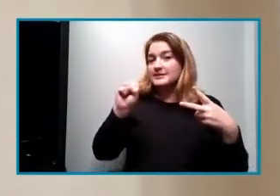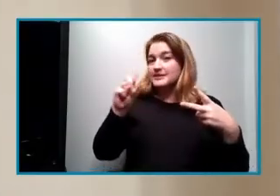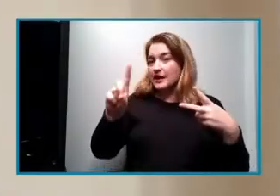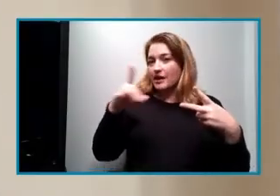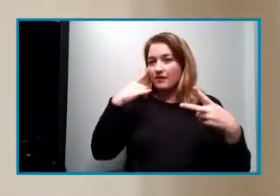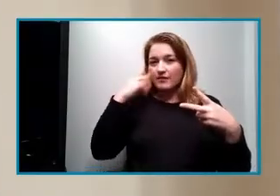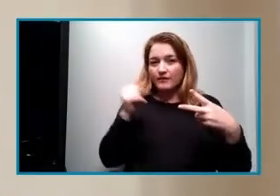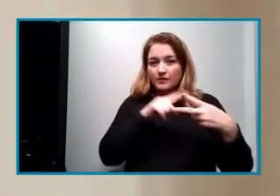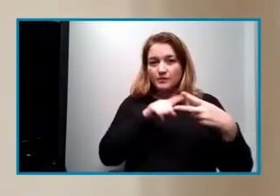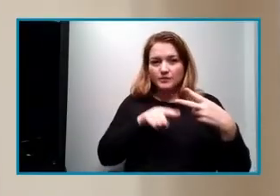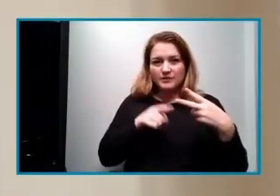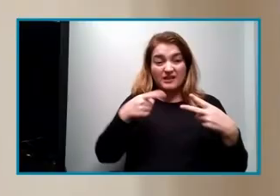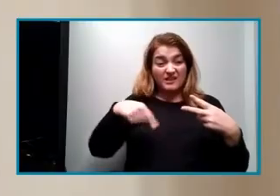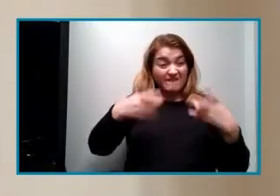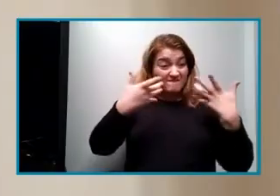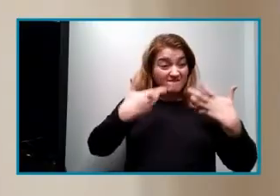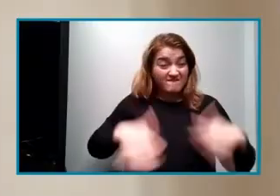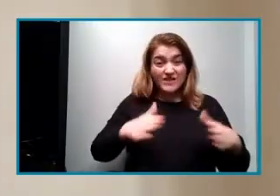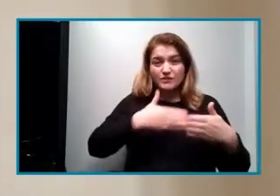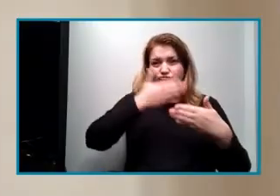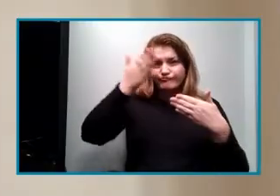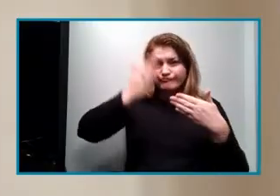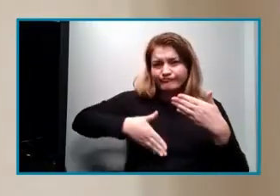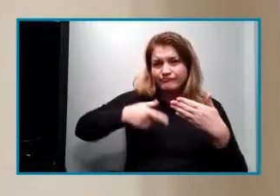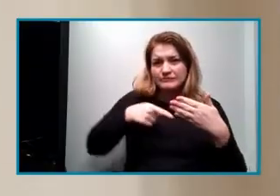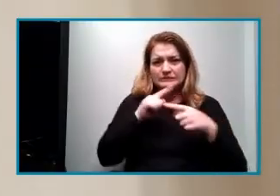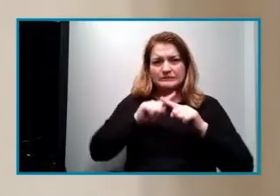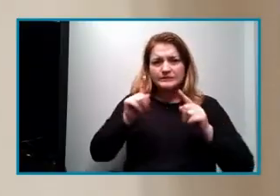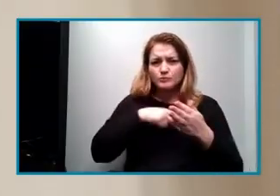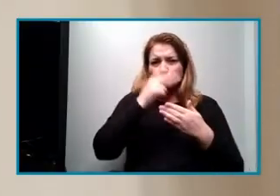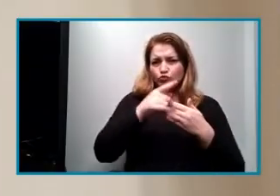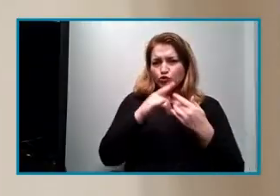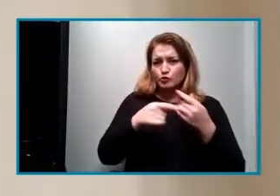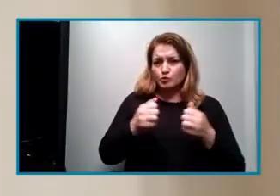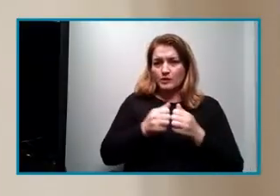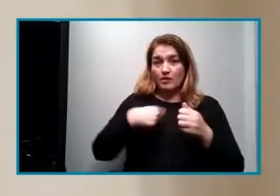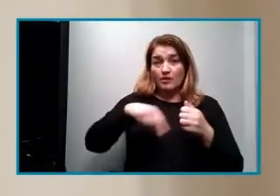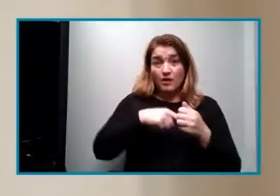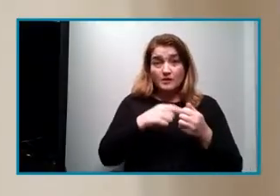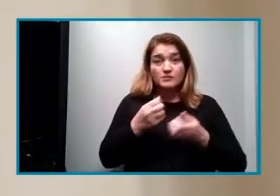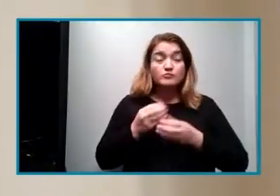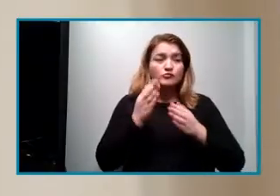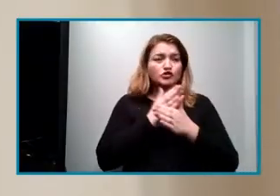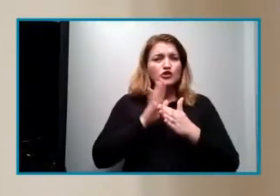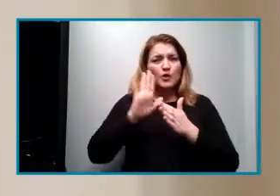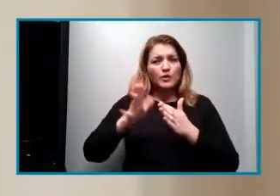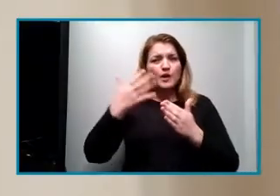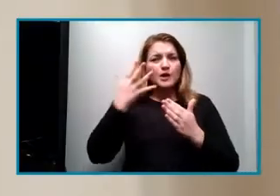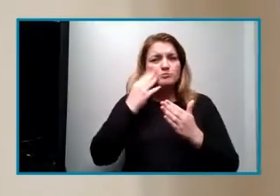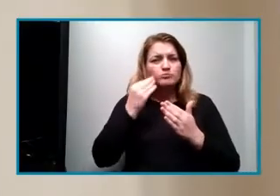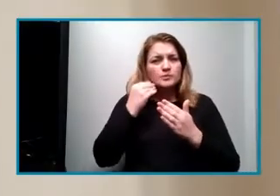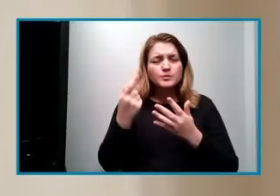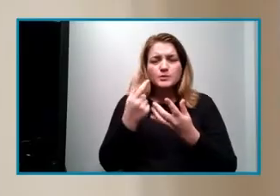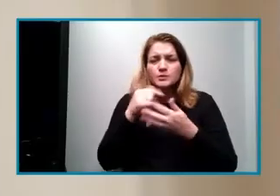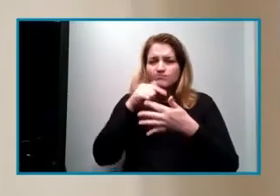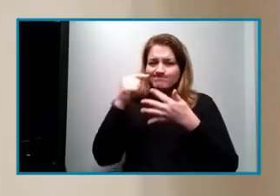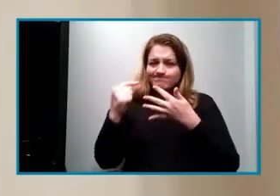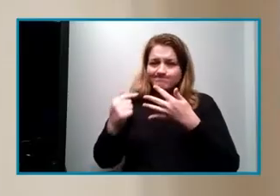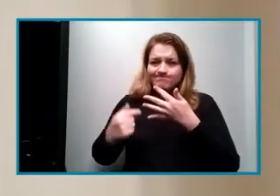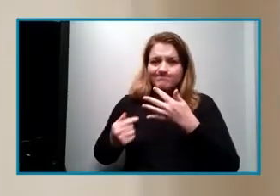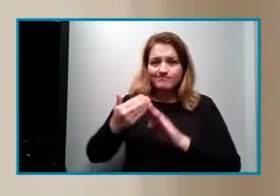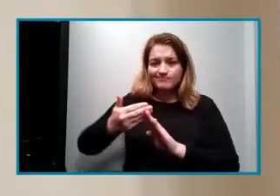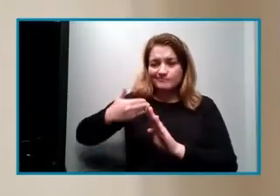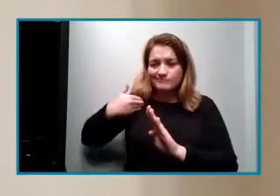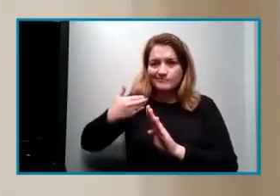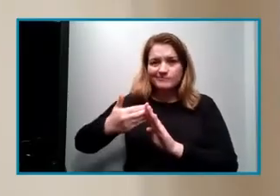us and are here to share lessons learned about developing logic models and using them. And we're excited to talk to them a little bit later.